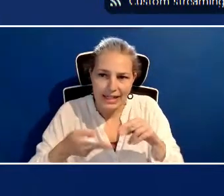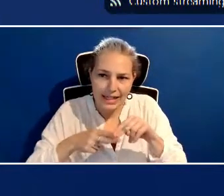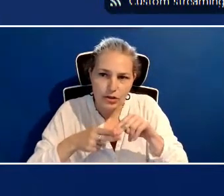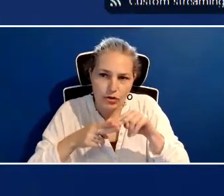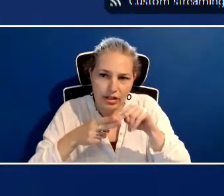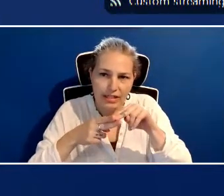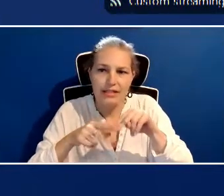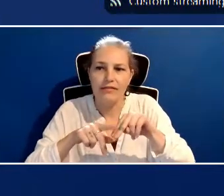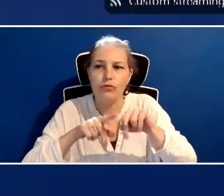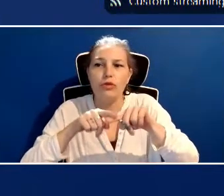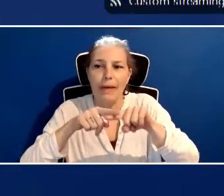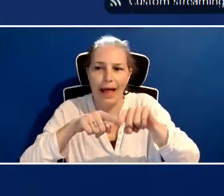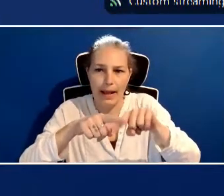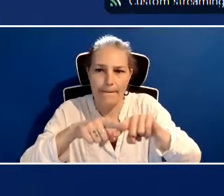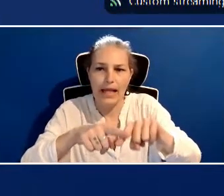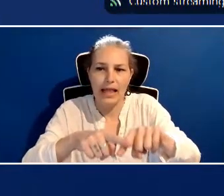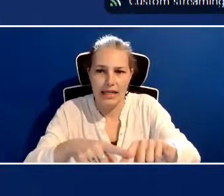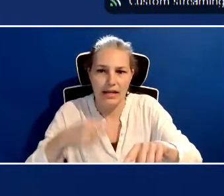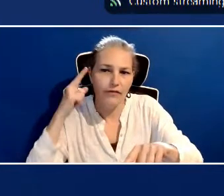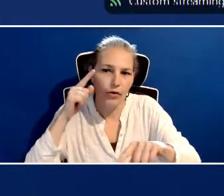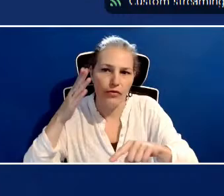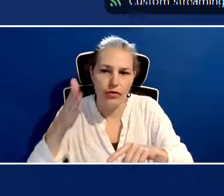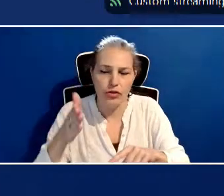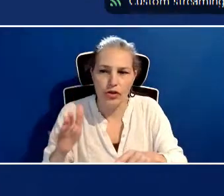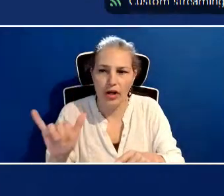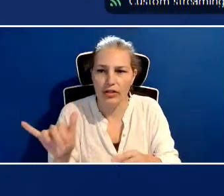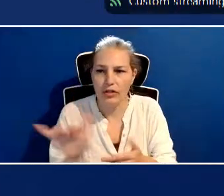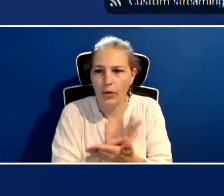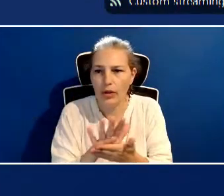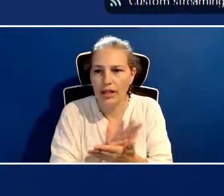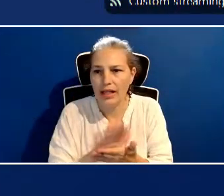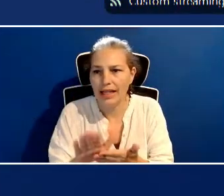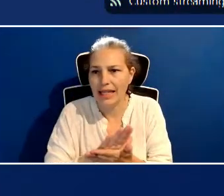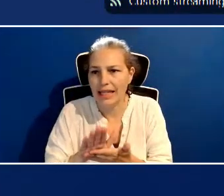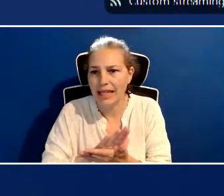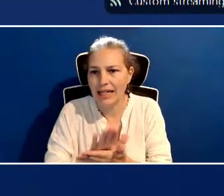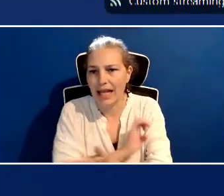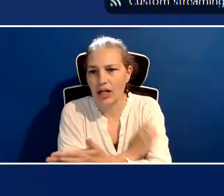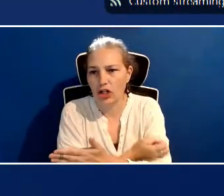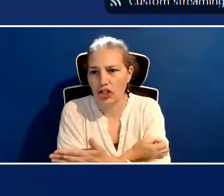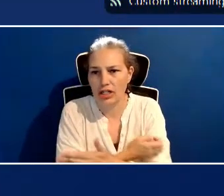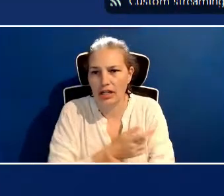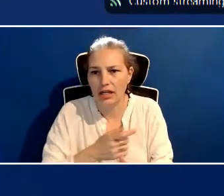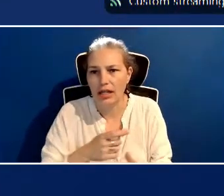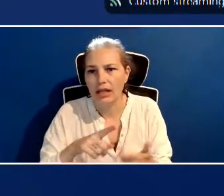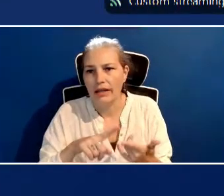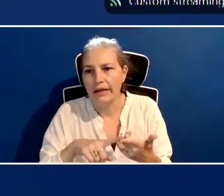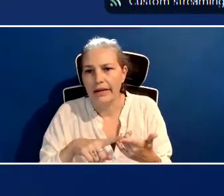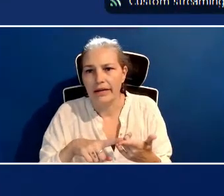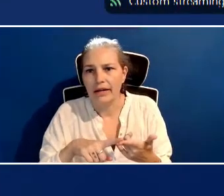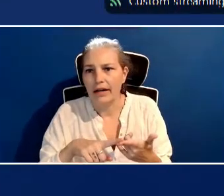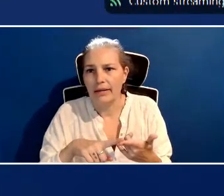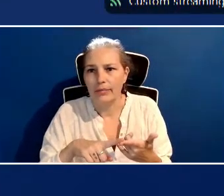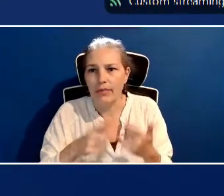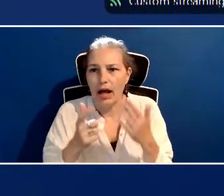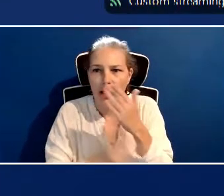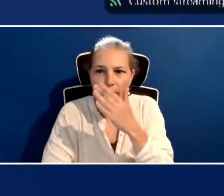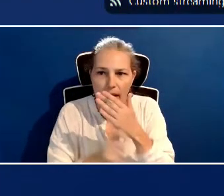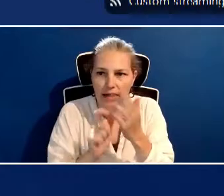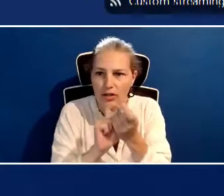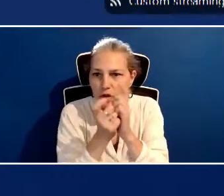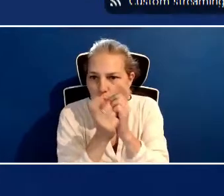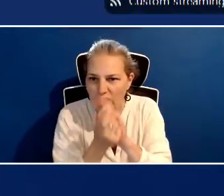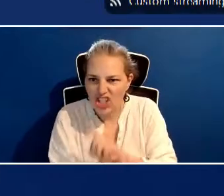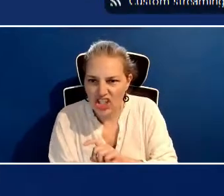also includes more automated switching, fault detection, equipment to locate